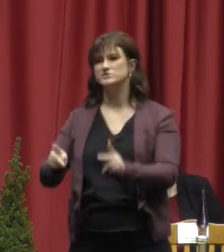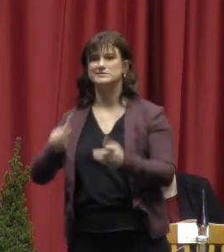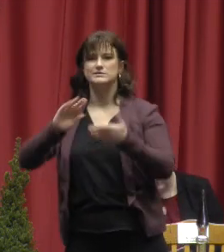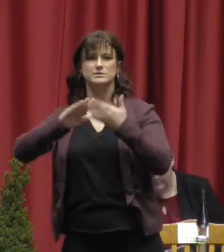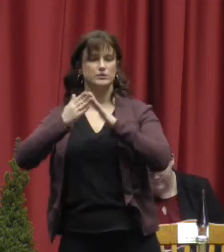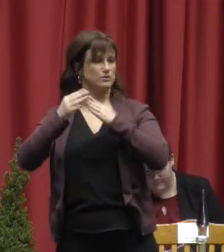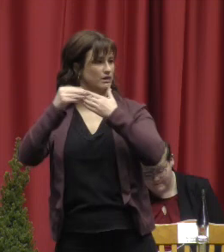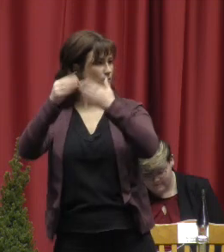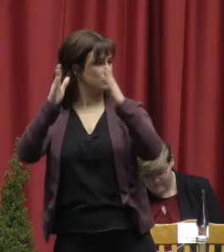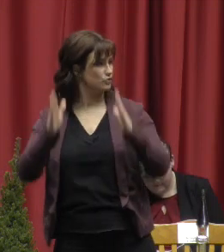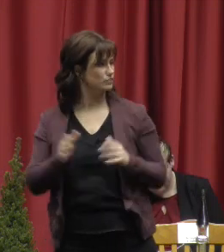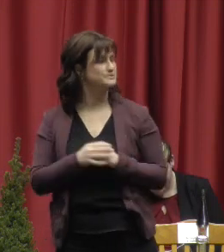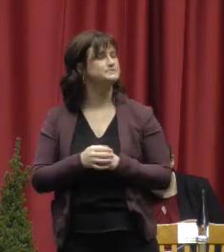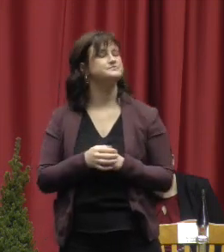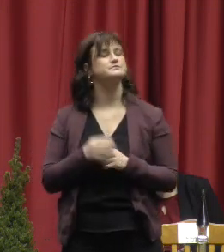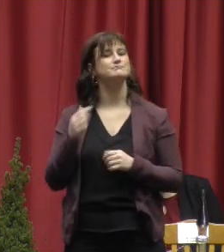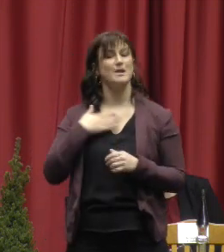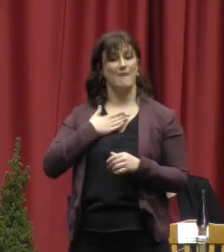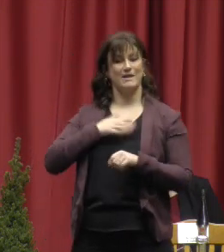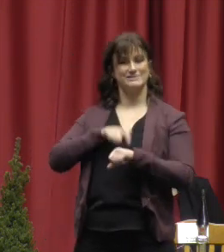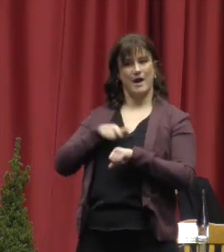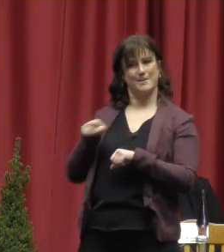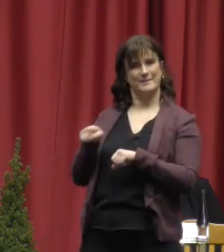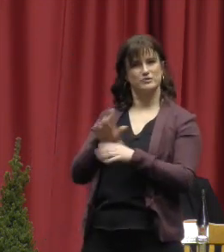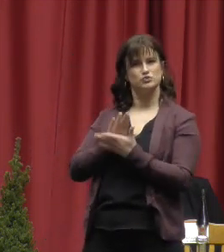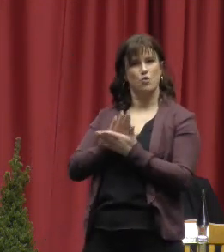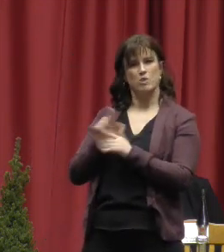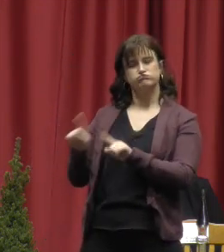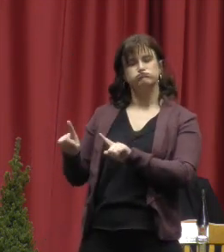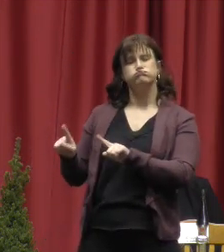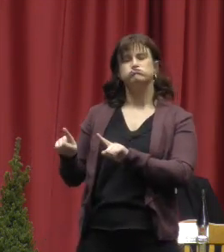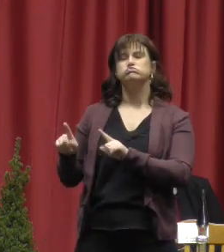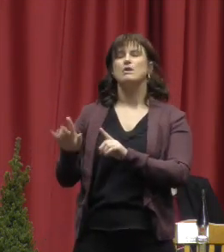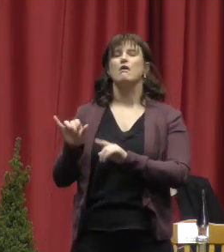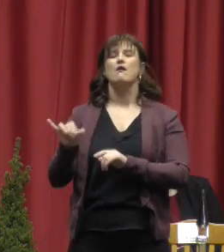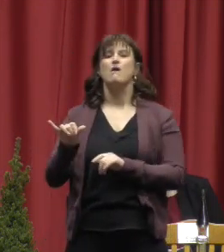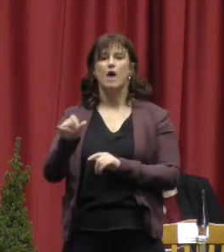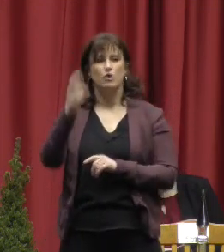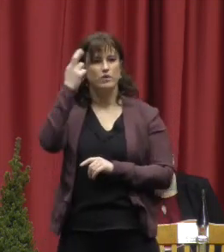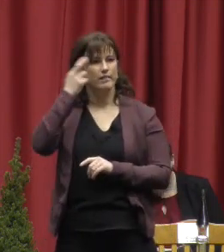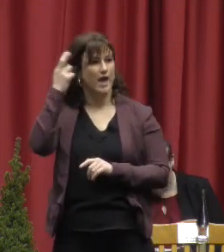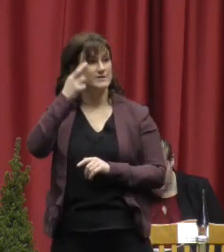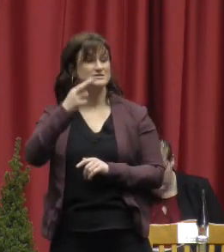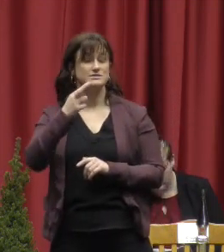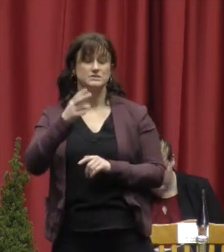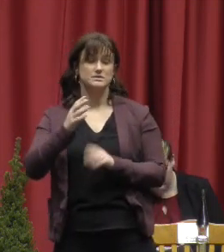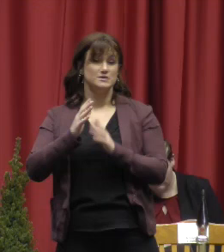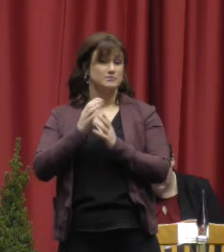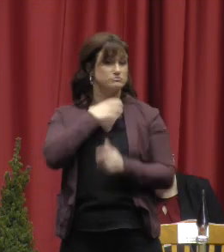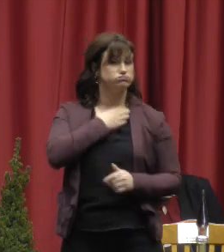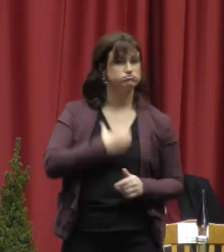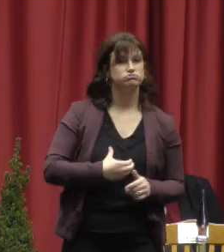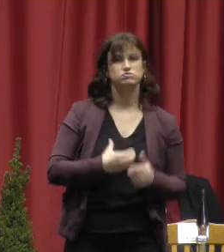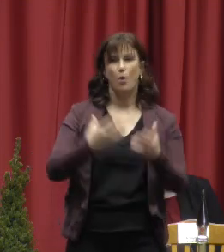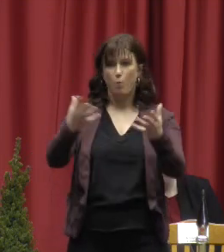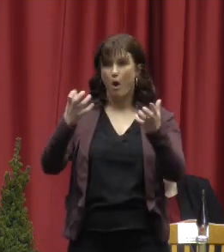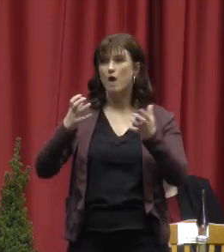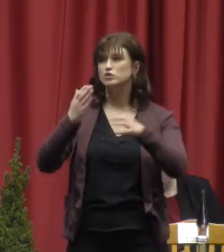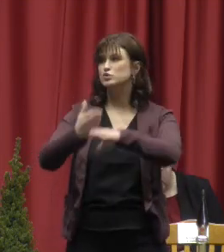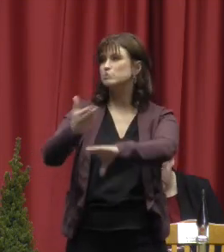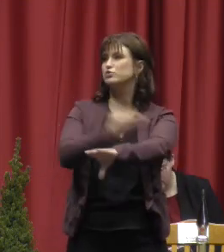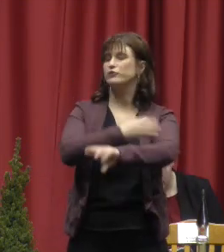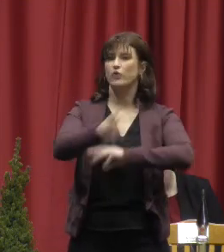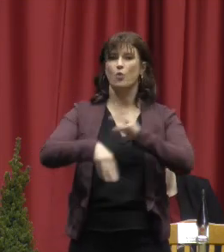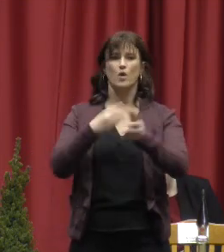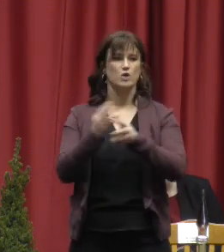at Anderson, under the guidance of the professors, showed me that there is an unfettered, raw desire to improve the world around them, and this